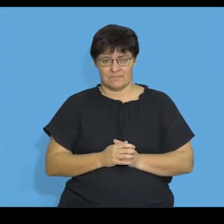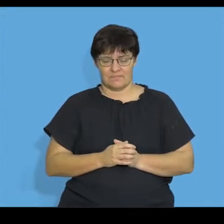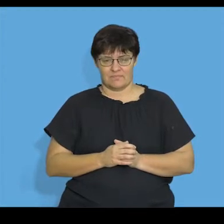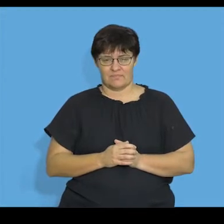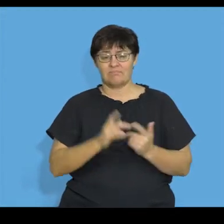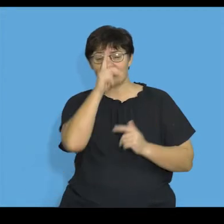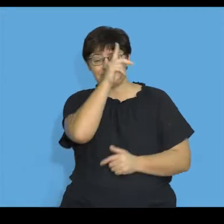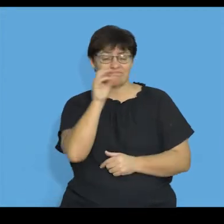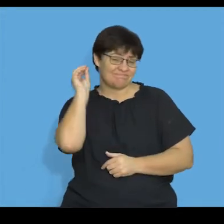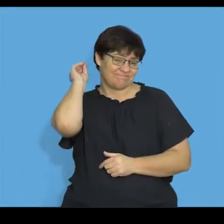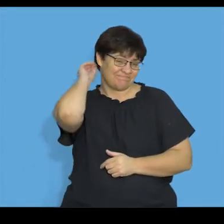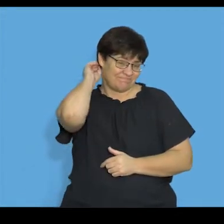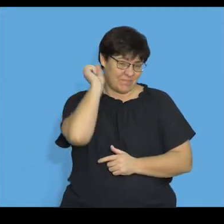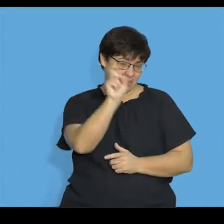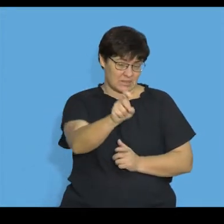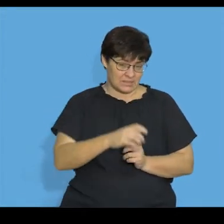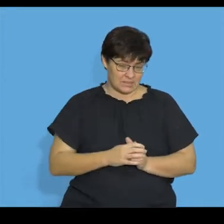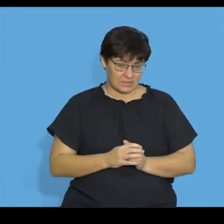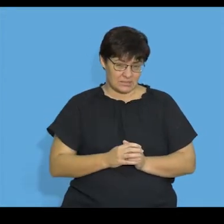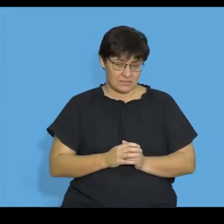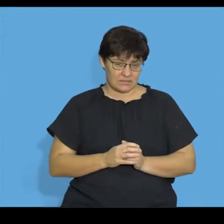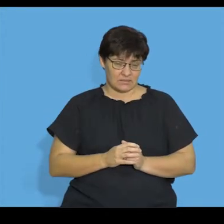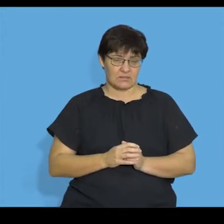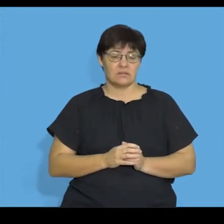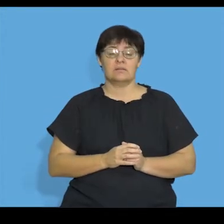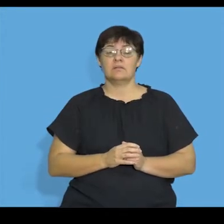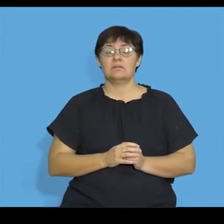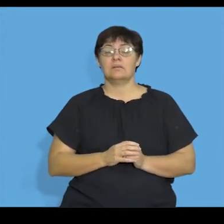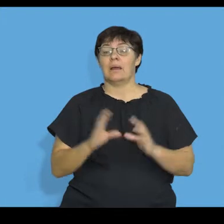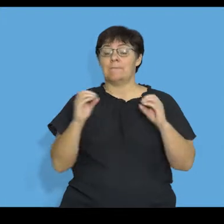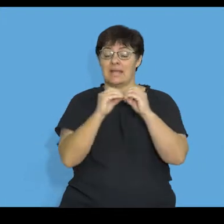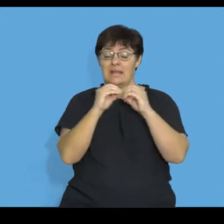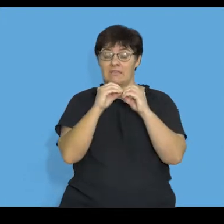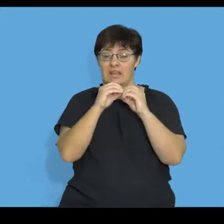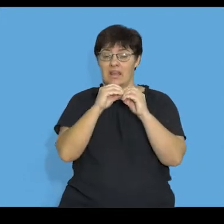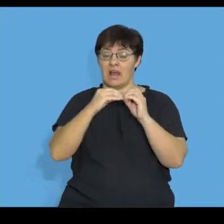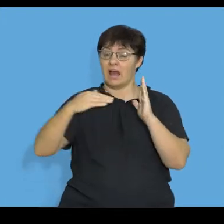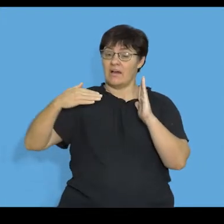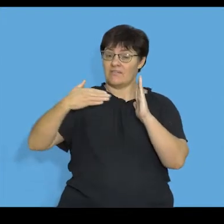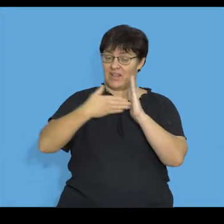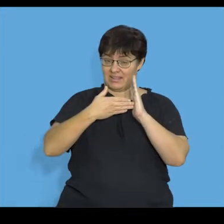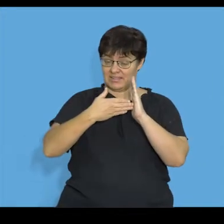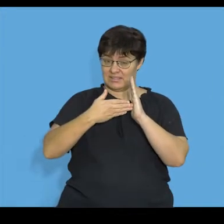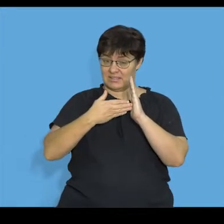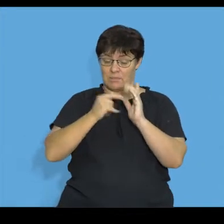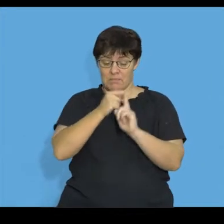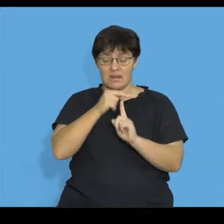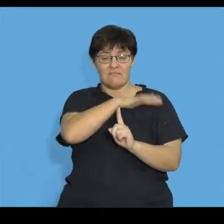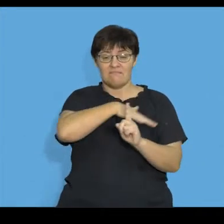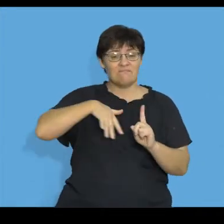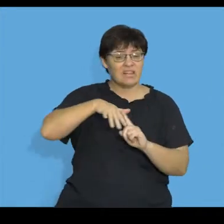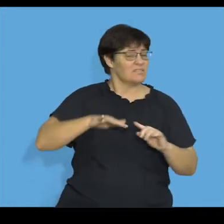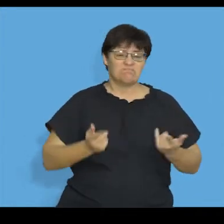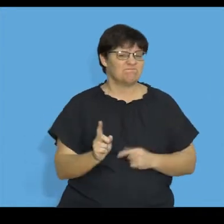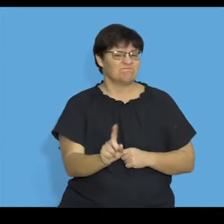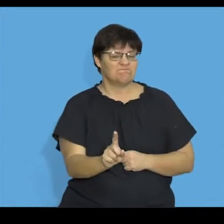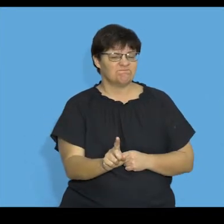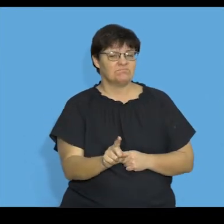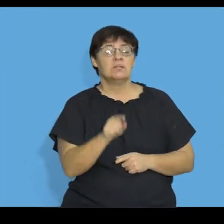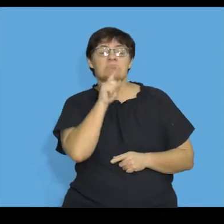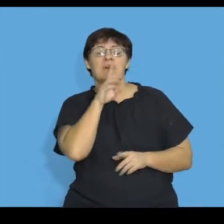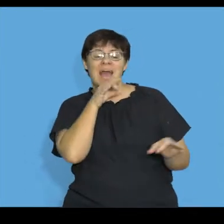Bear in mind now that magnetic flux is not just the field, but magnetic flux is defined